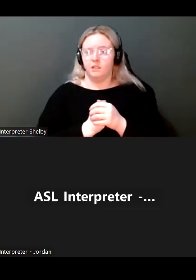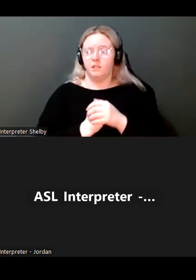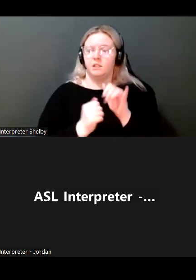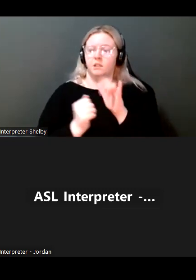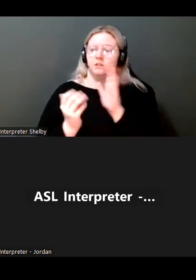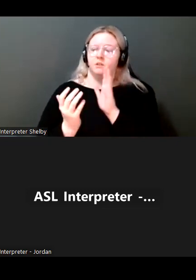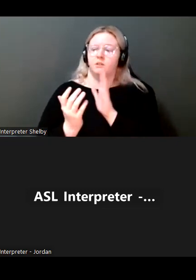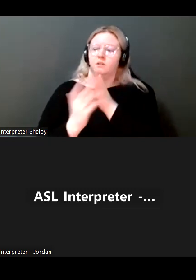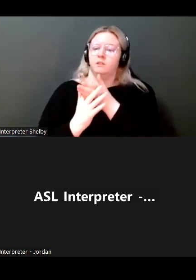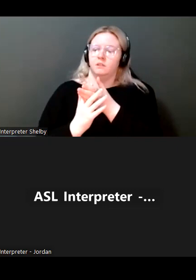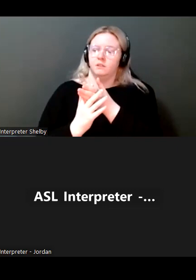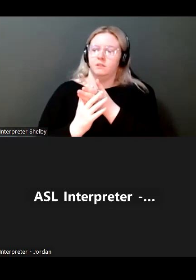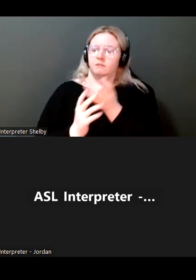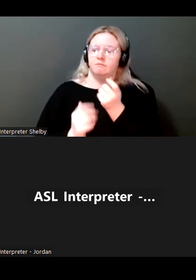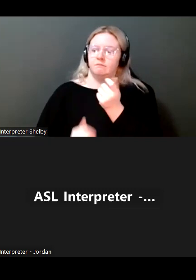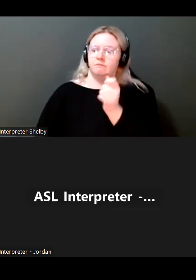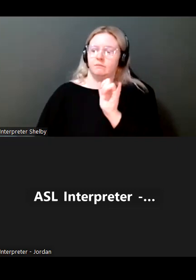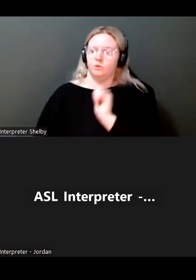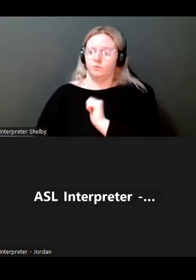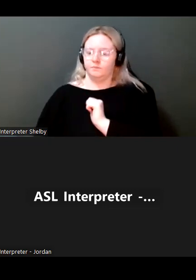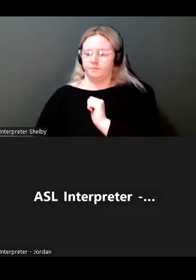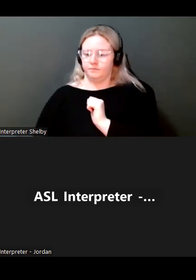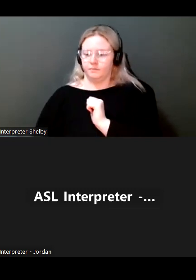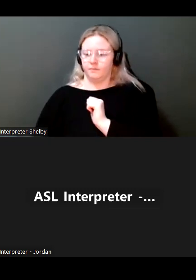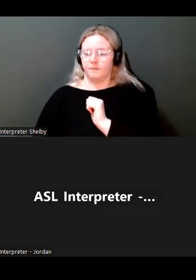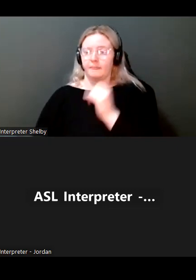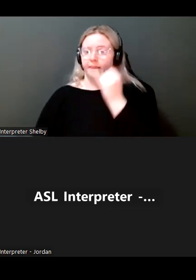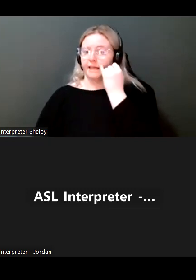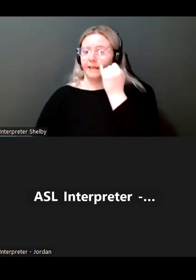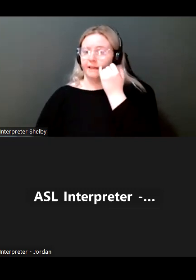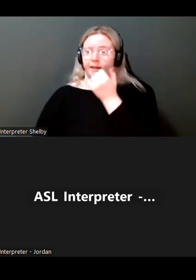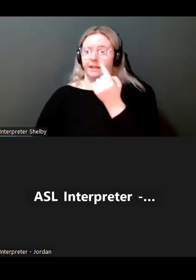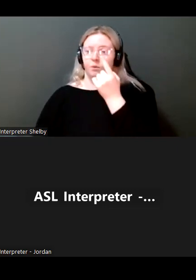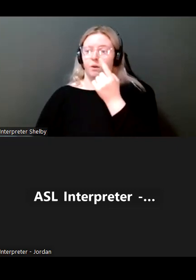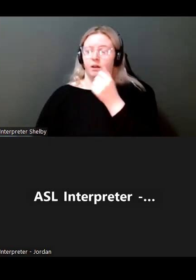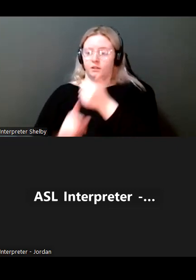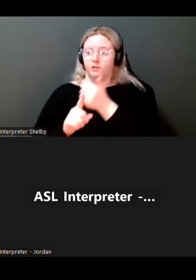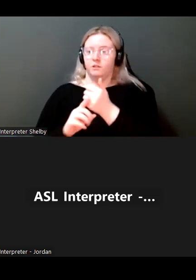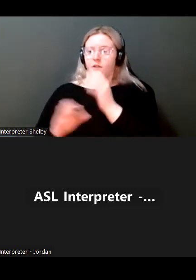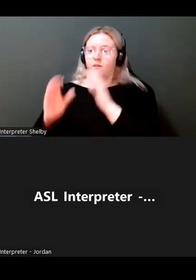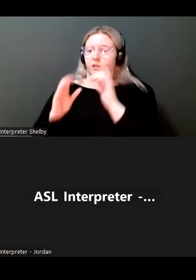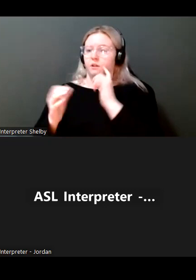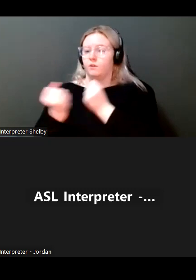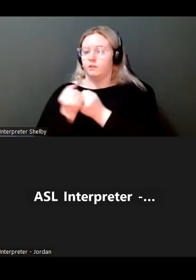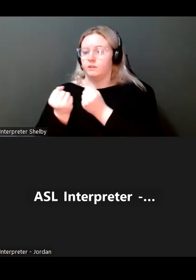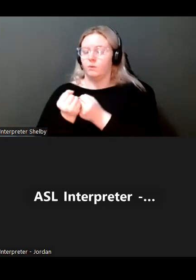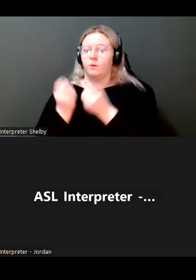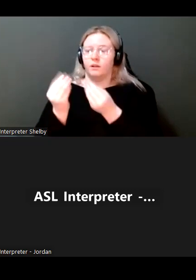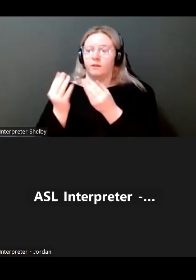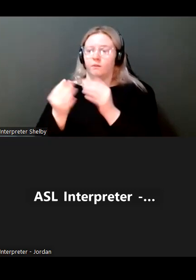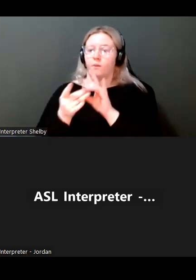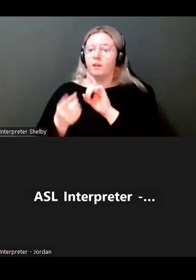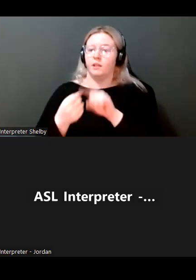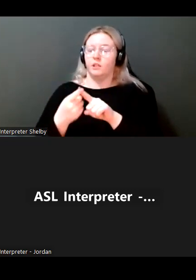to interject a little bit in there as well. If there is anybody that is looking for support and information with regards to